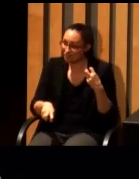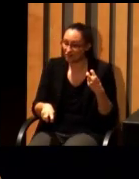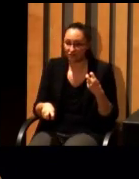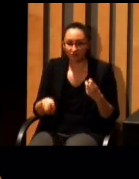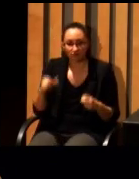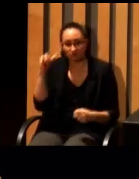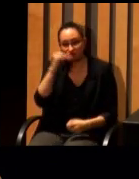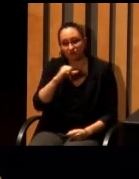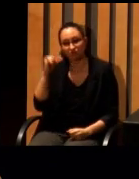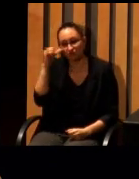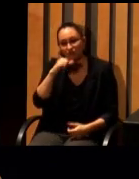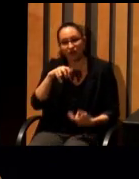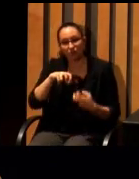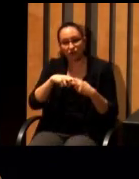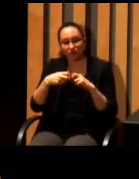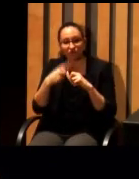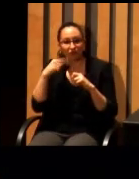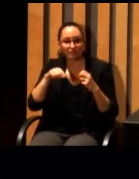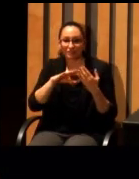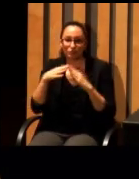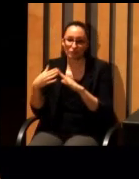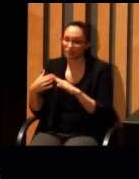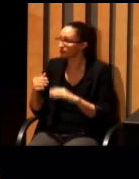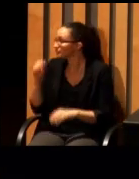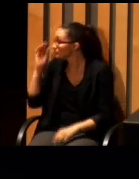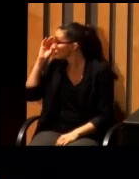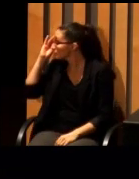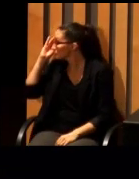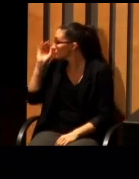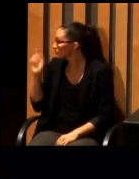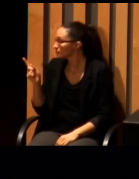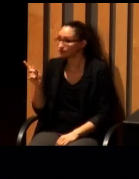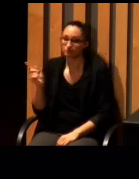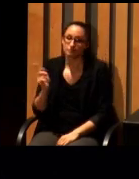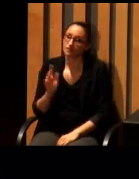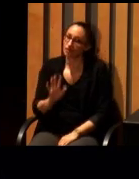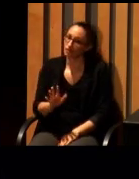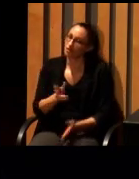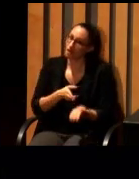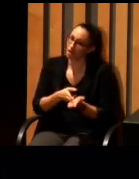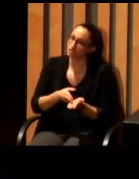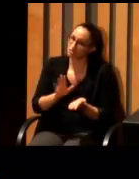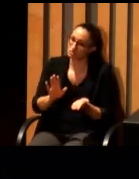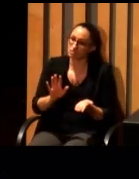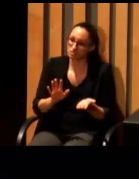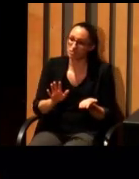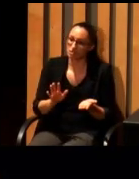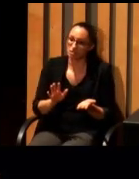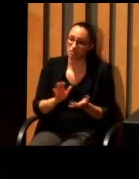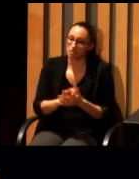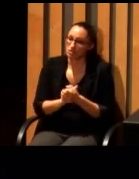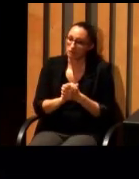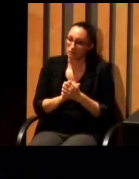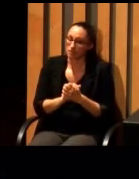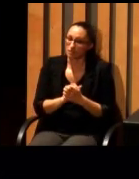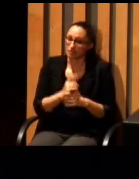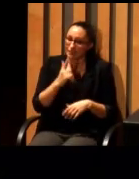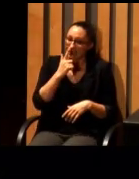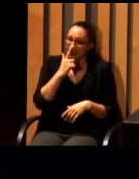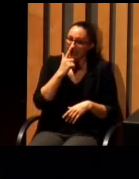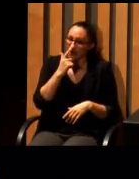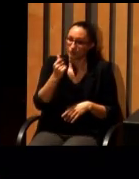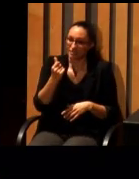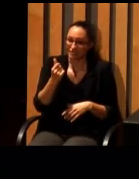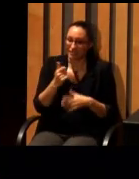insidious problem for the community. One great point. One of the toughest things, or one of the most interesting dichotomies to me